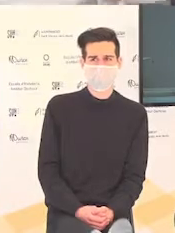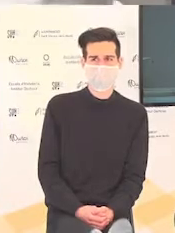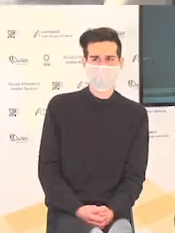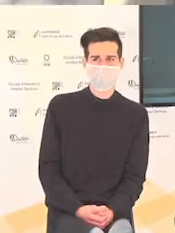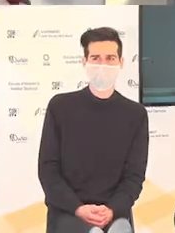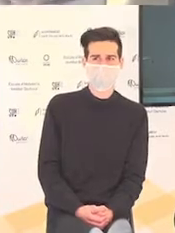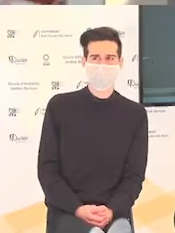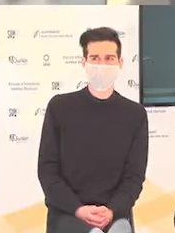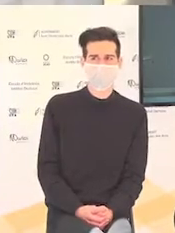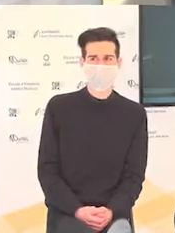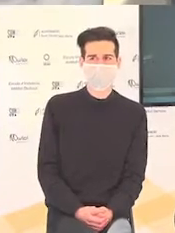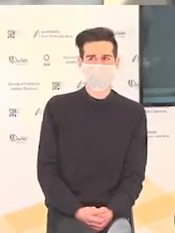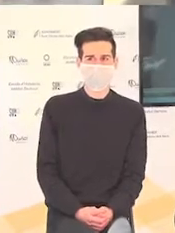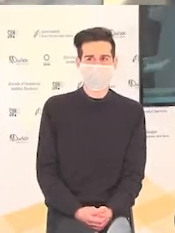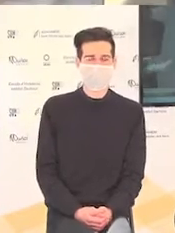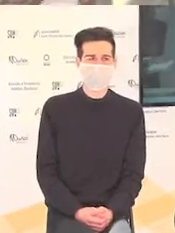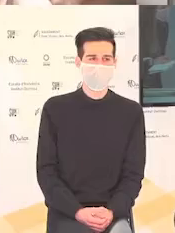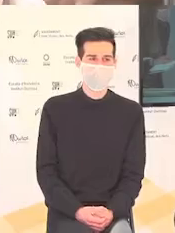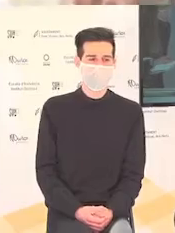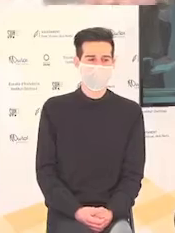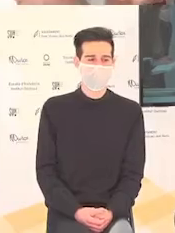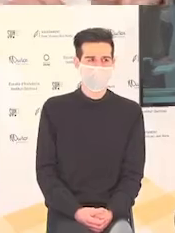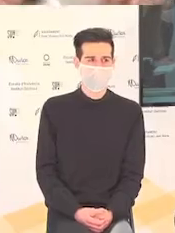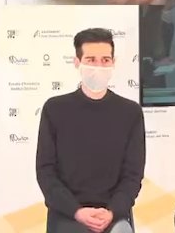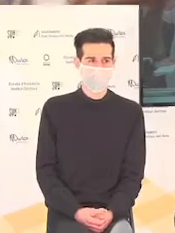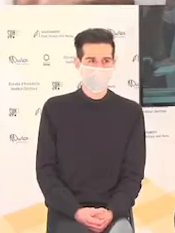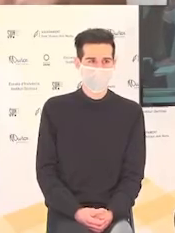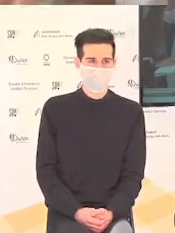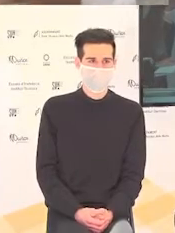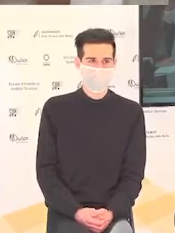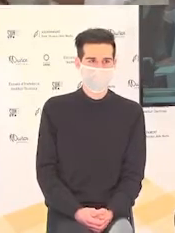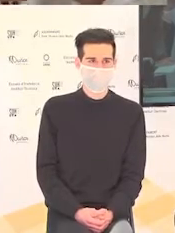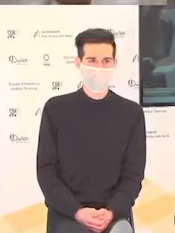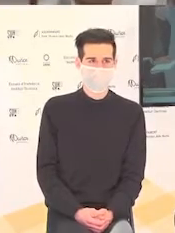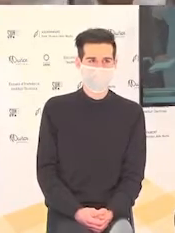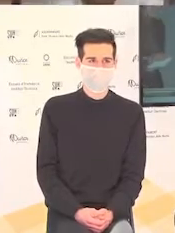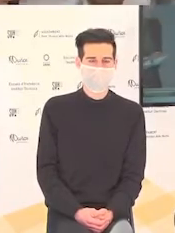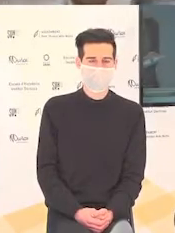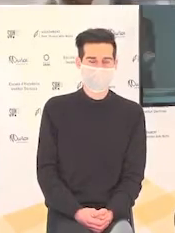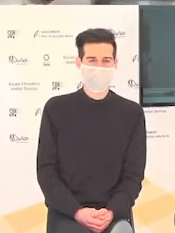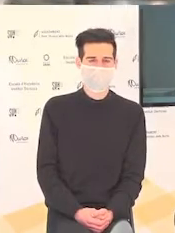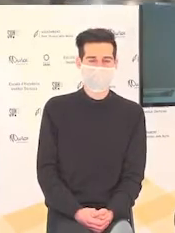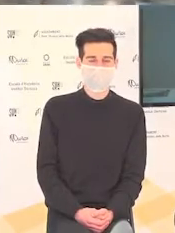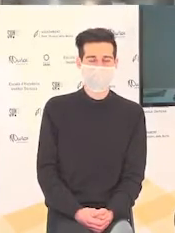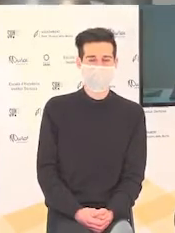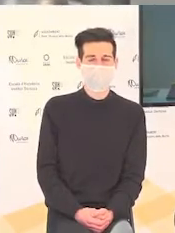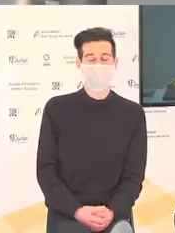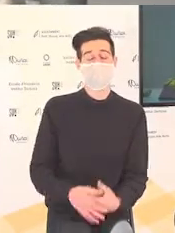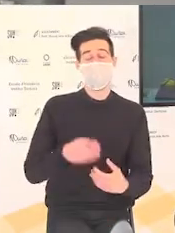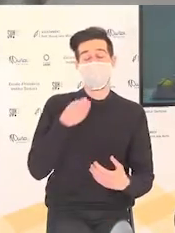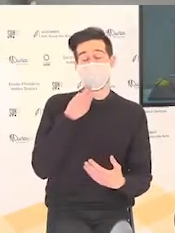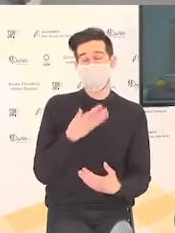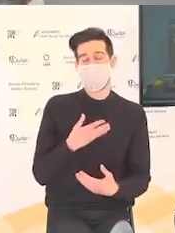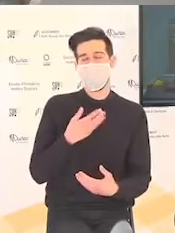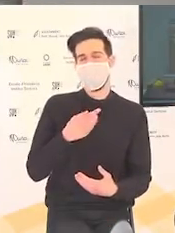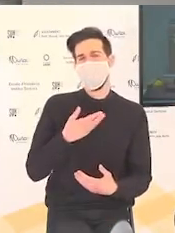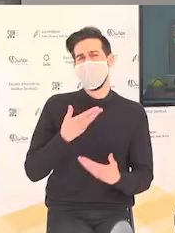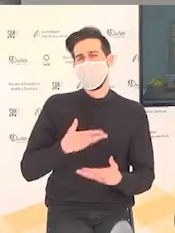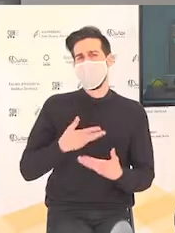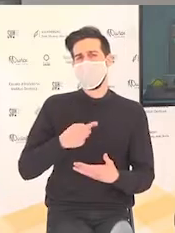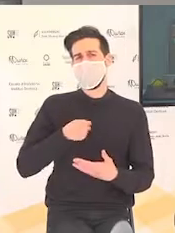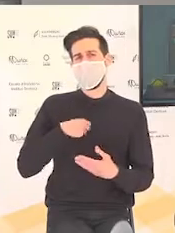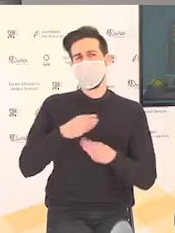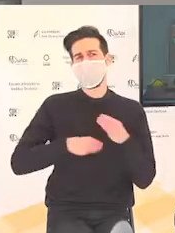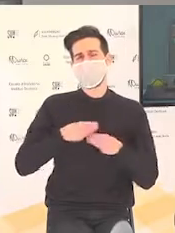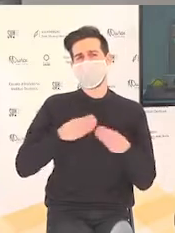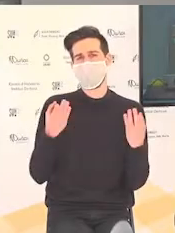Now what I'm going to do is I'm going to take the recipe that I made yesterday and I'm going to whip that up for 5 minutes. Bien, ahora lo que voy a hacer en la receta de hoy es